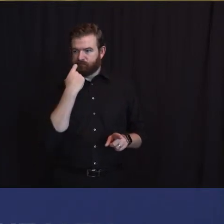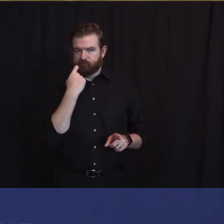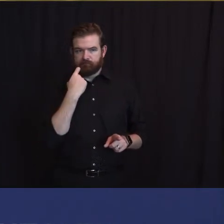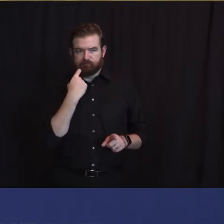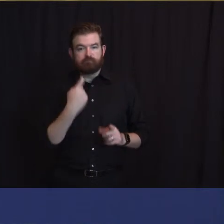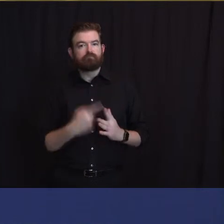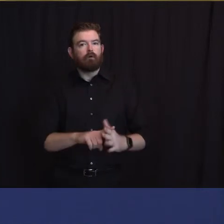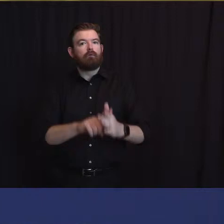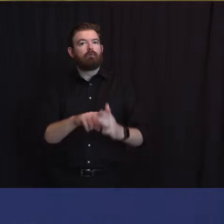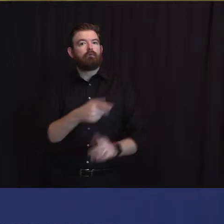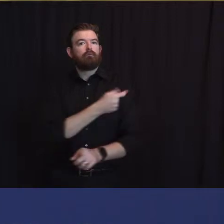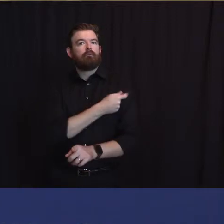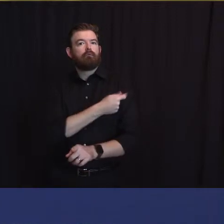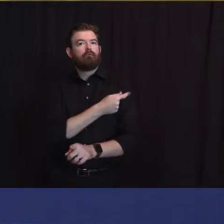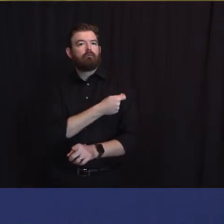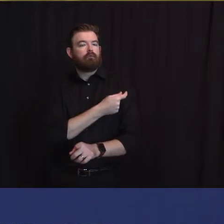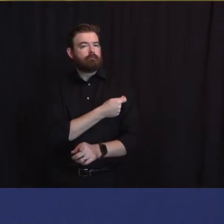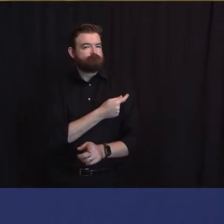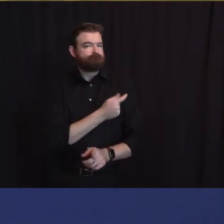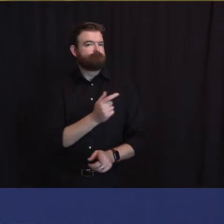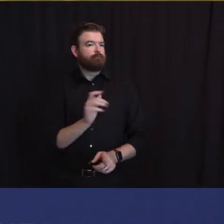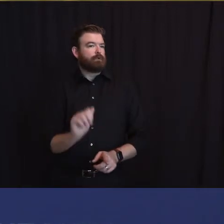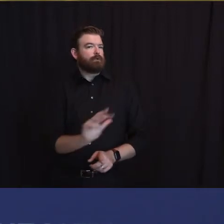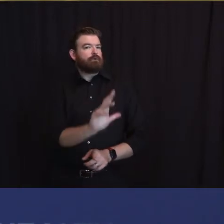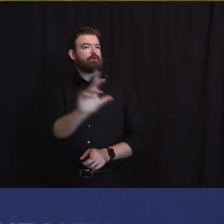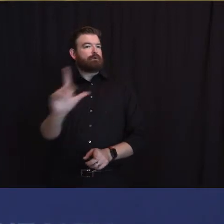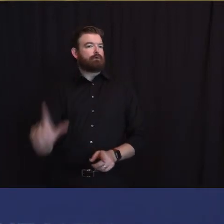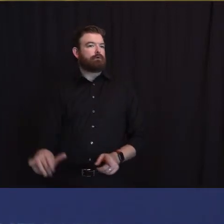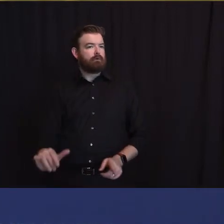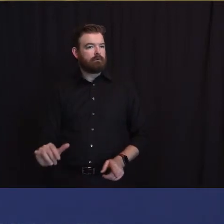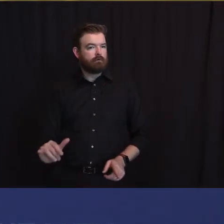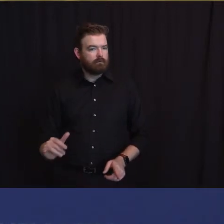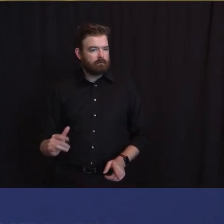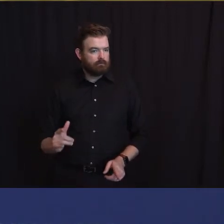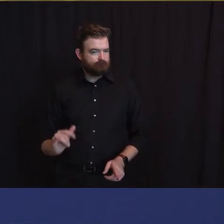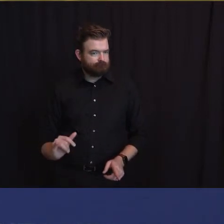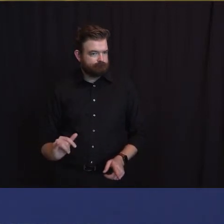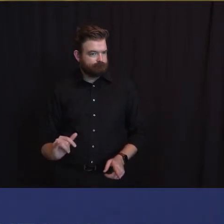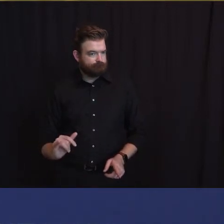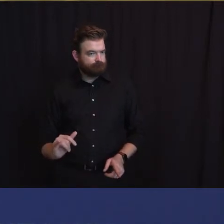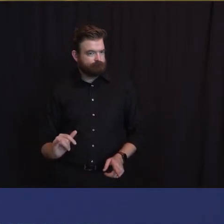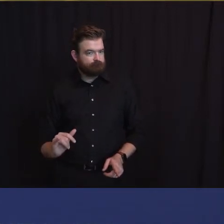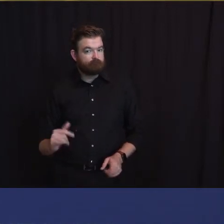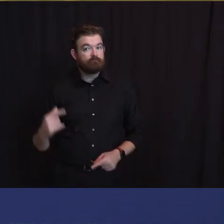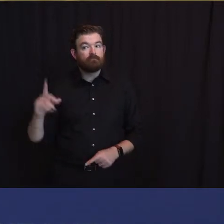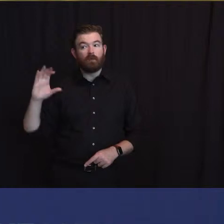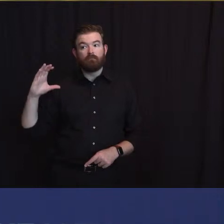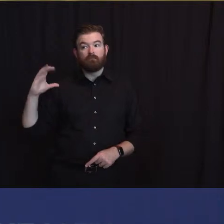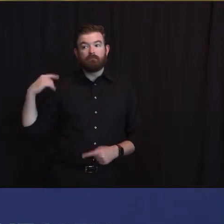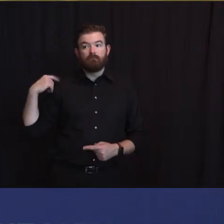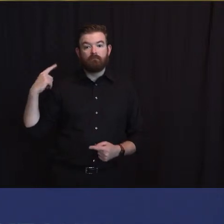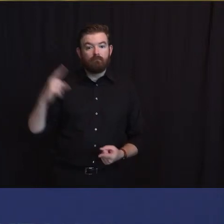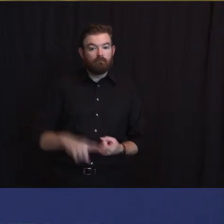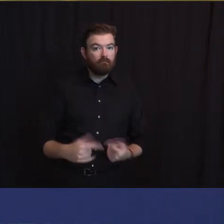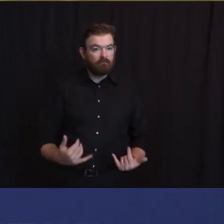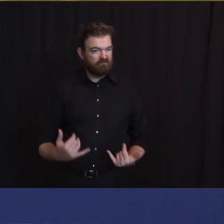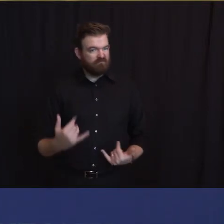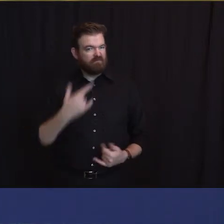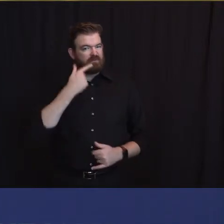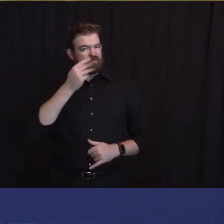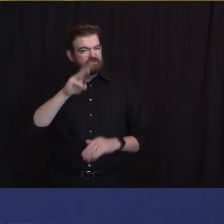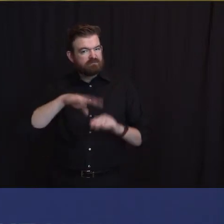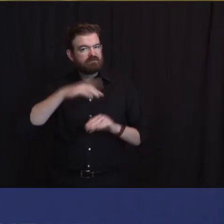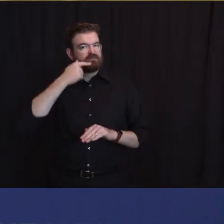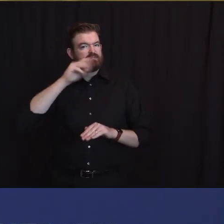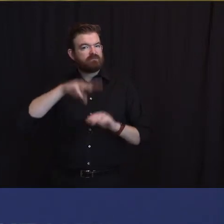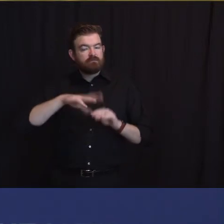We've been at 16 and up since December, which is 6 months into it. There's no vaccine